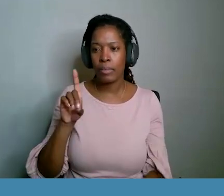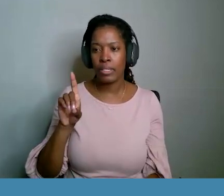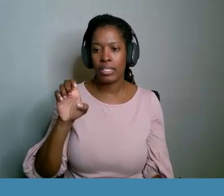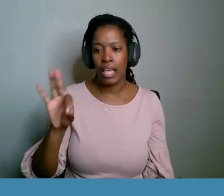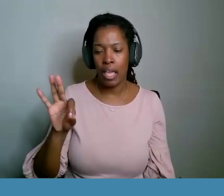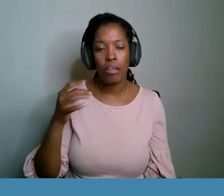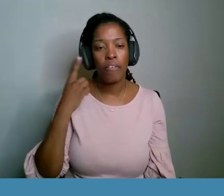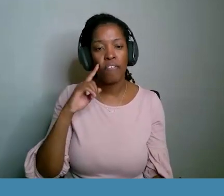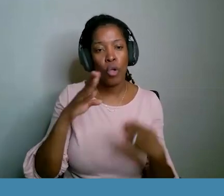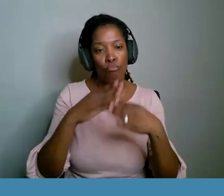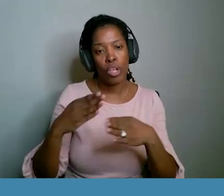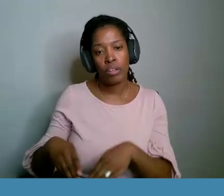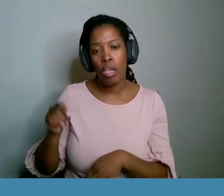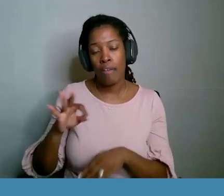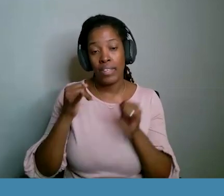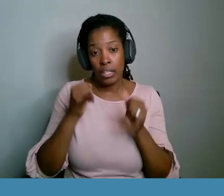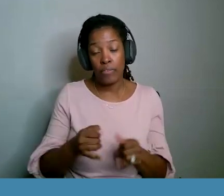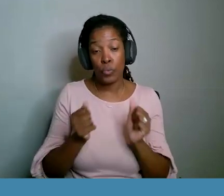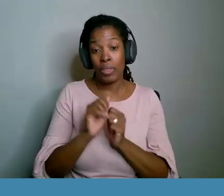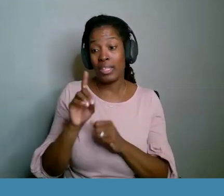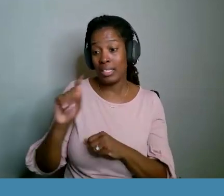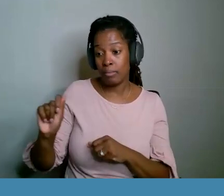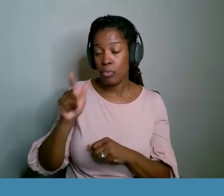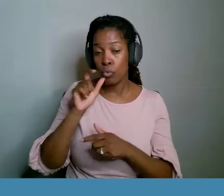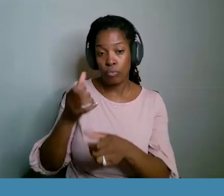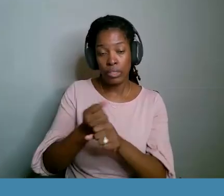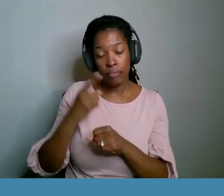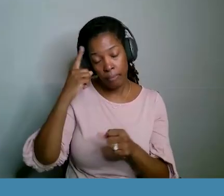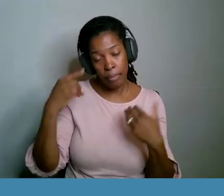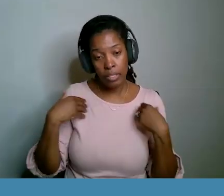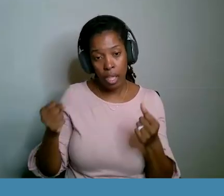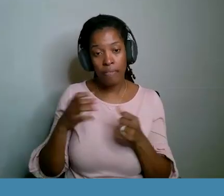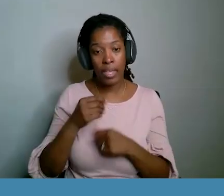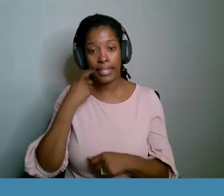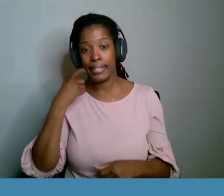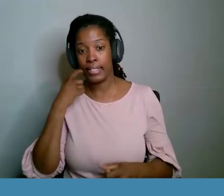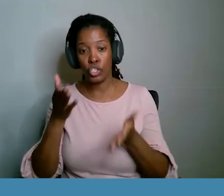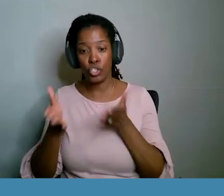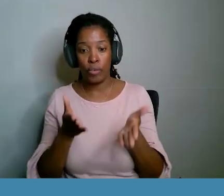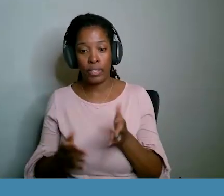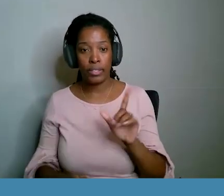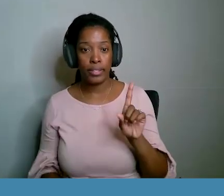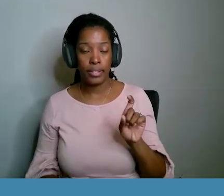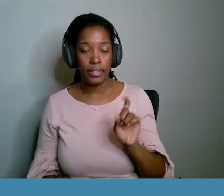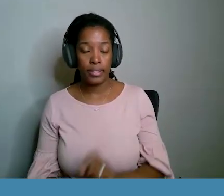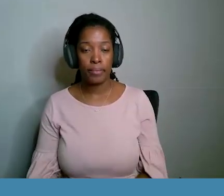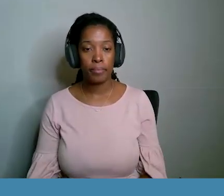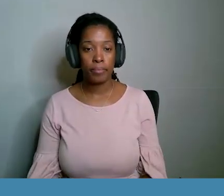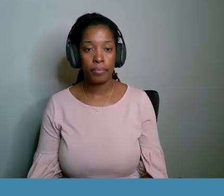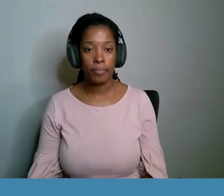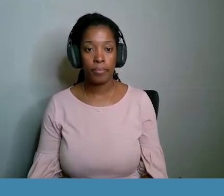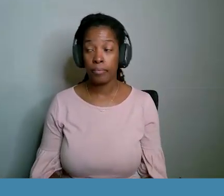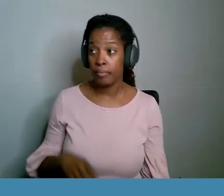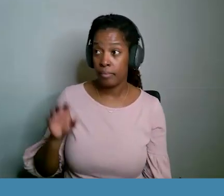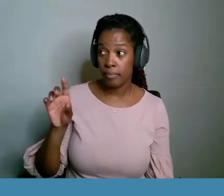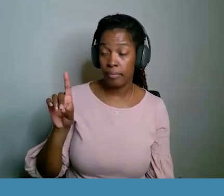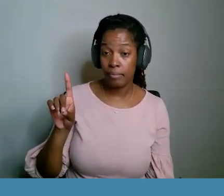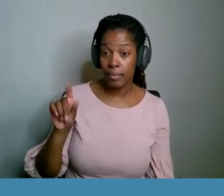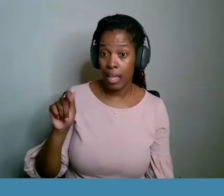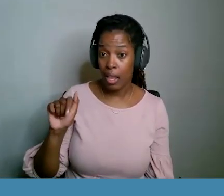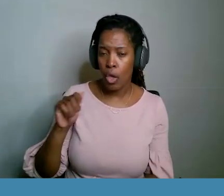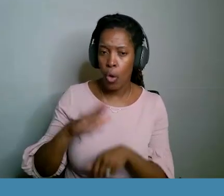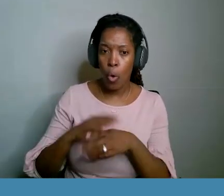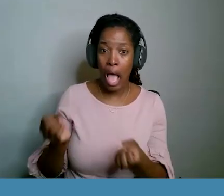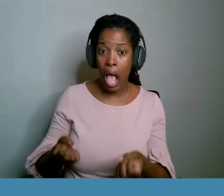breakdown of individuals with disabilities to receive mental health and addiction services? So is that data on how